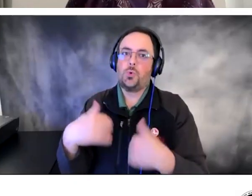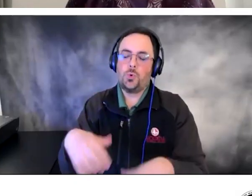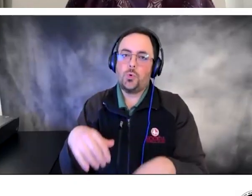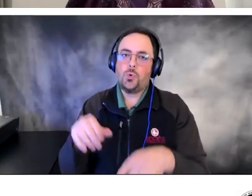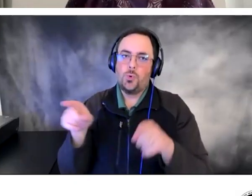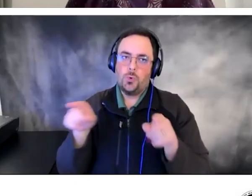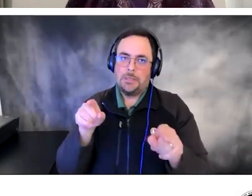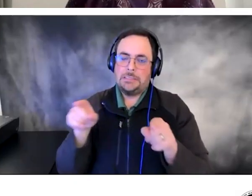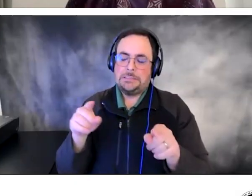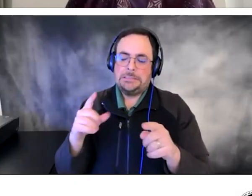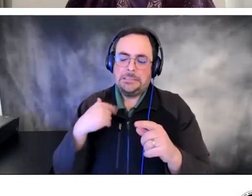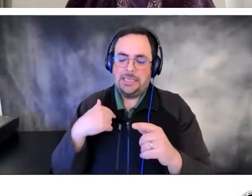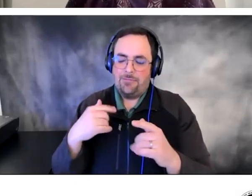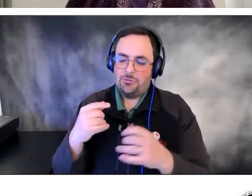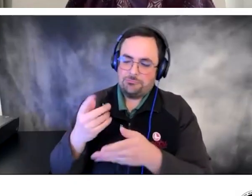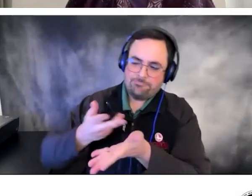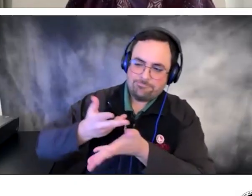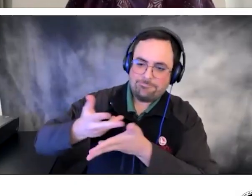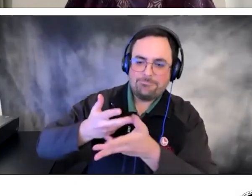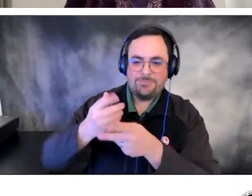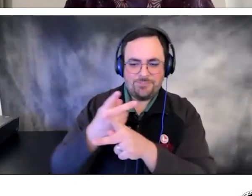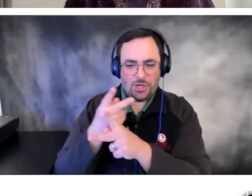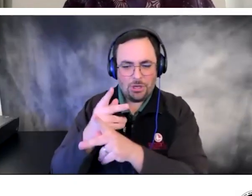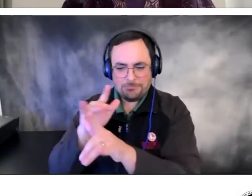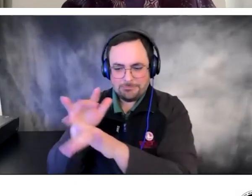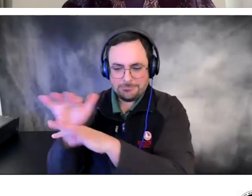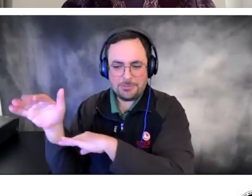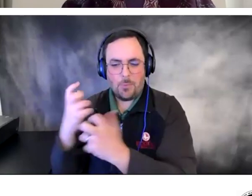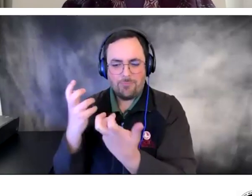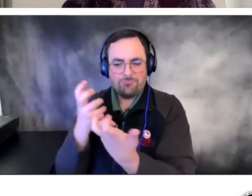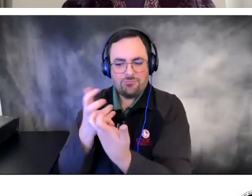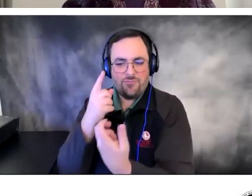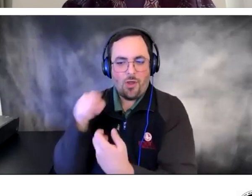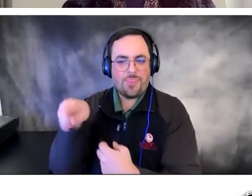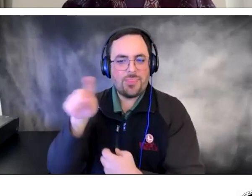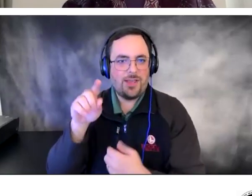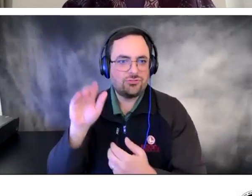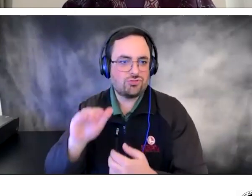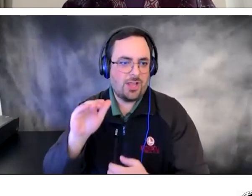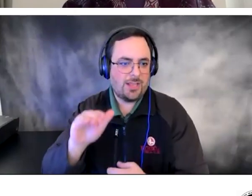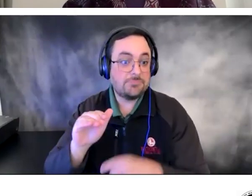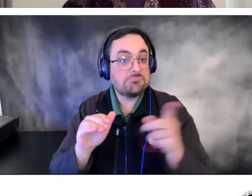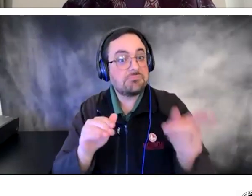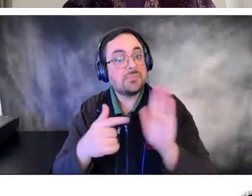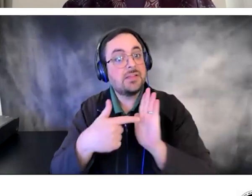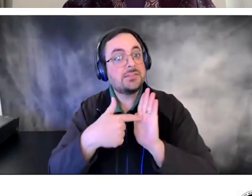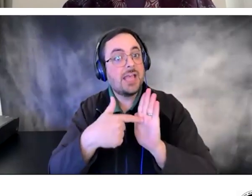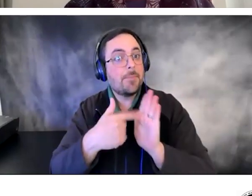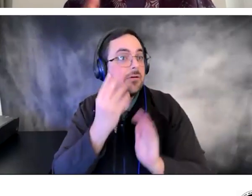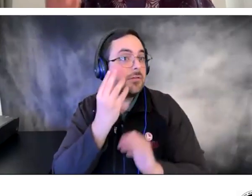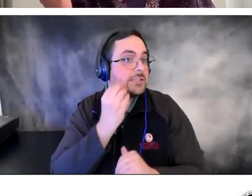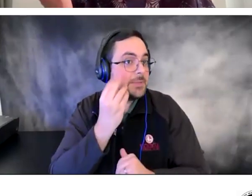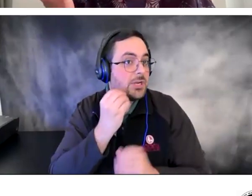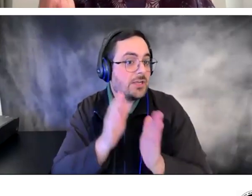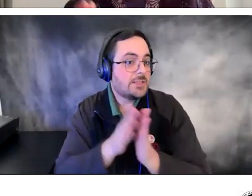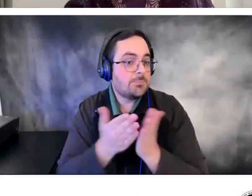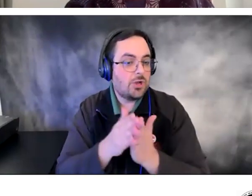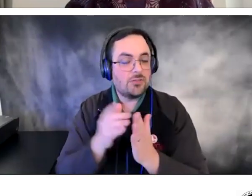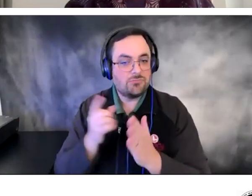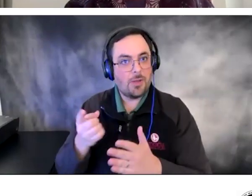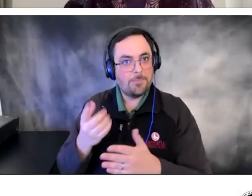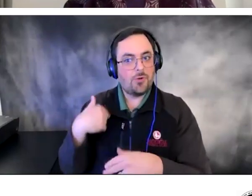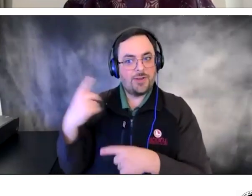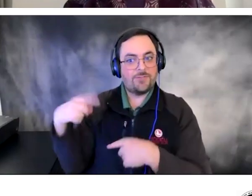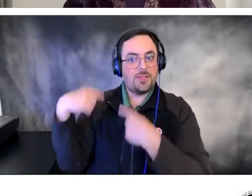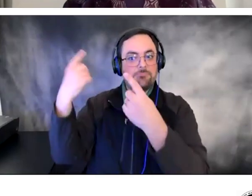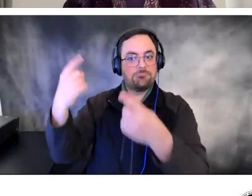be contraindicated for some of them. So this is a sample from an experience book from one of the children